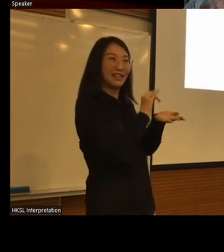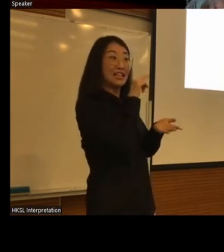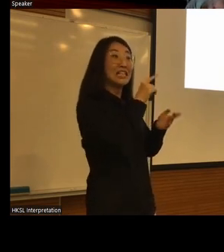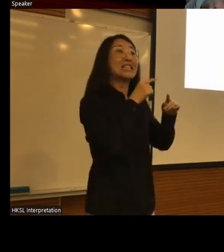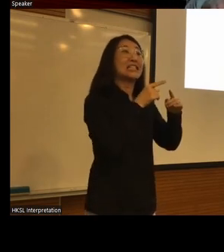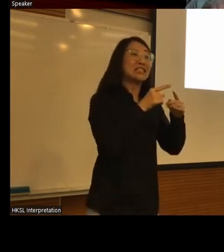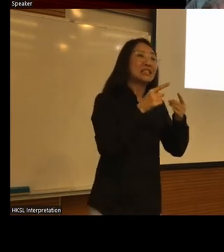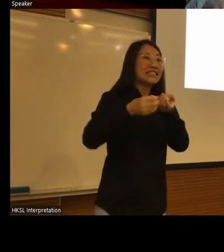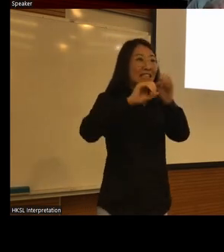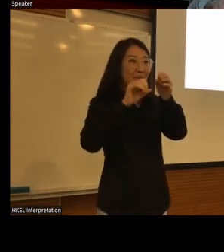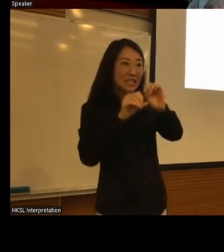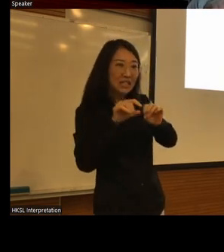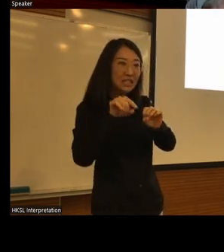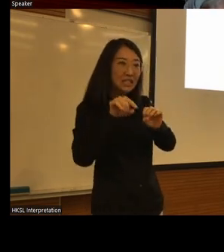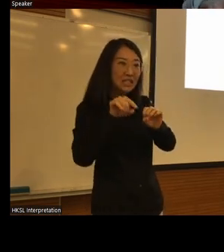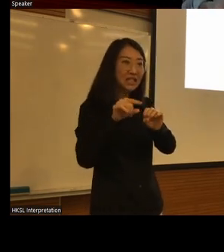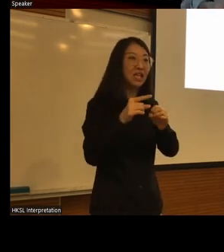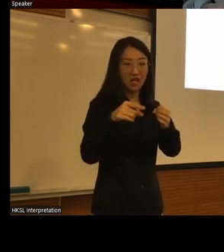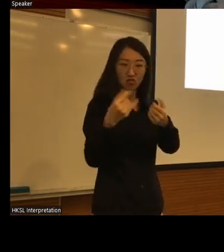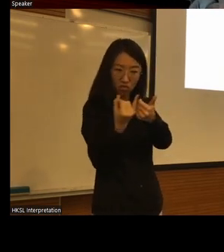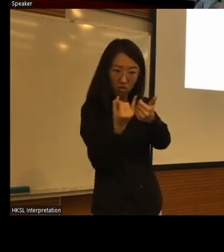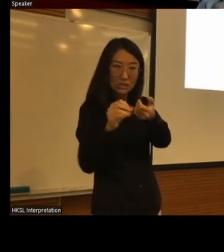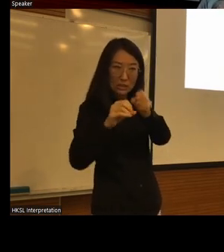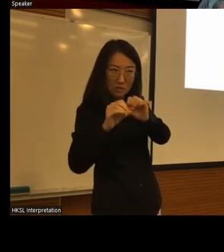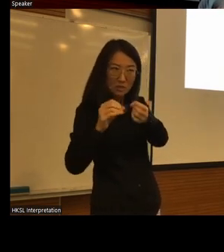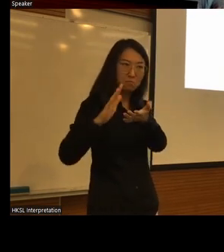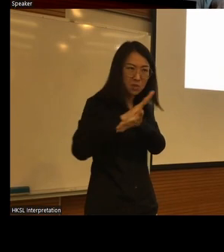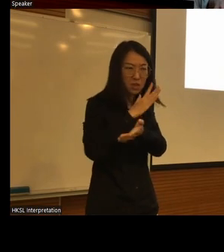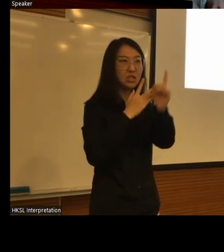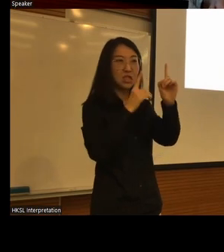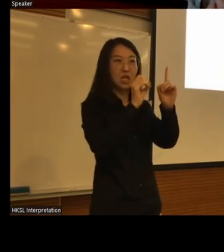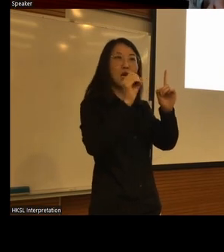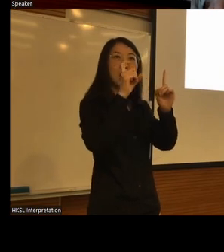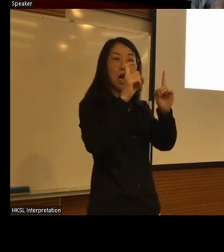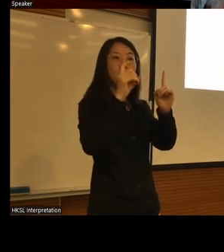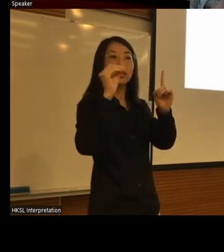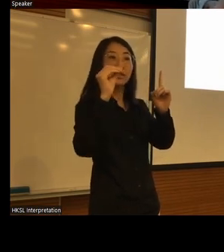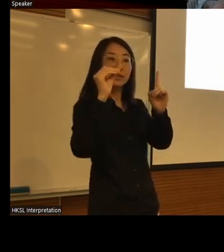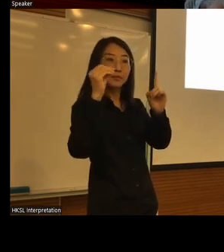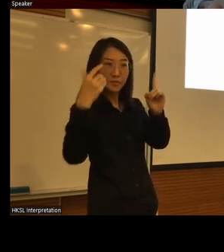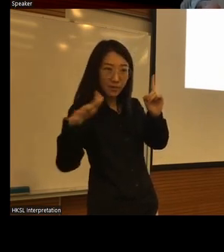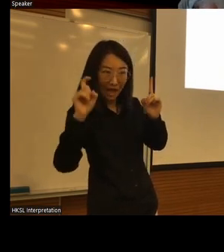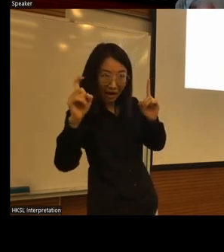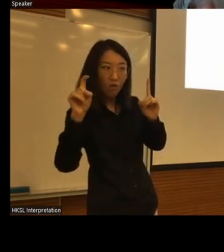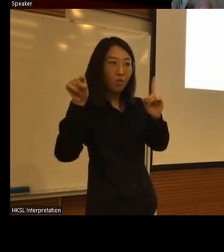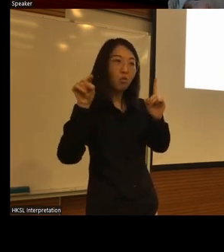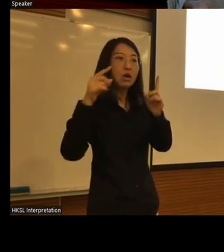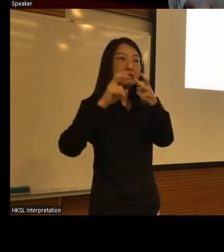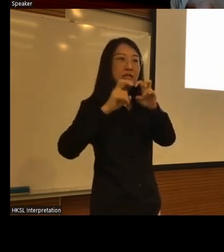an experiment with students that I conducted in the 1970s at ISIT. This is